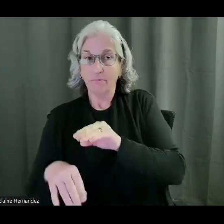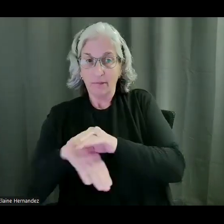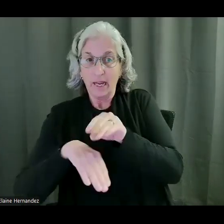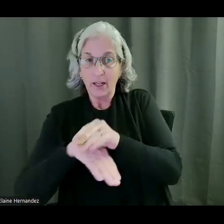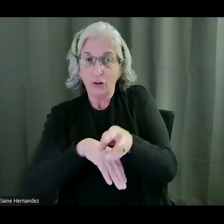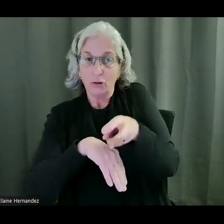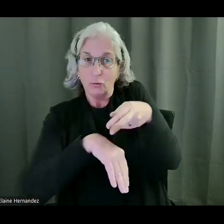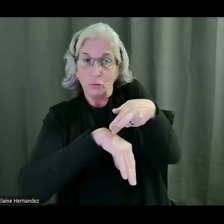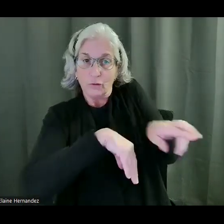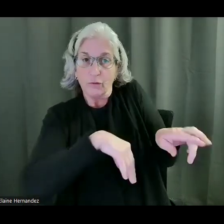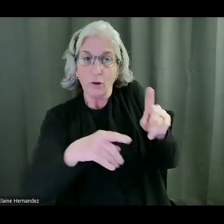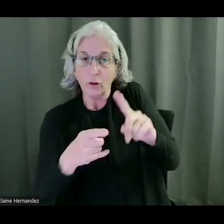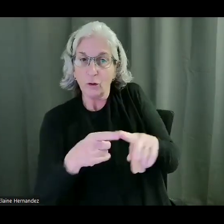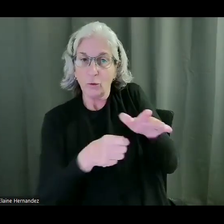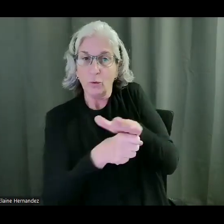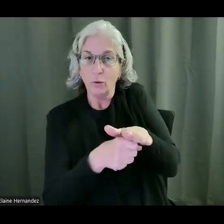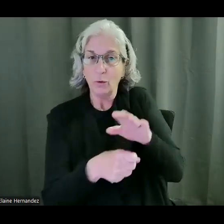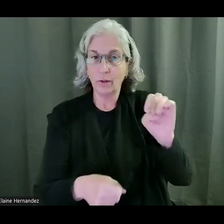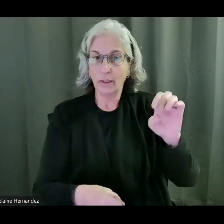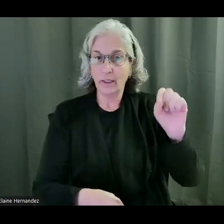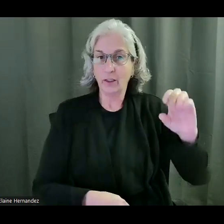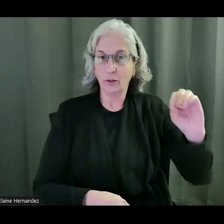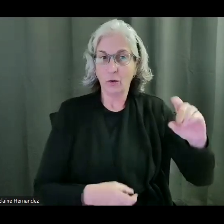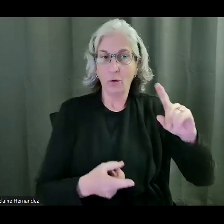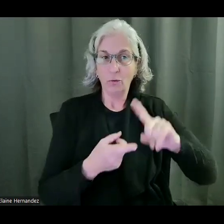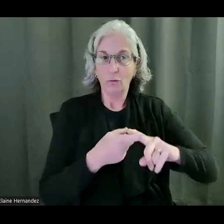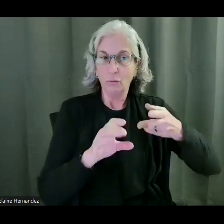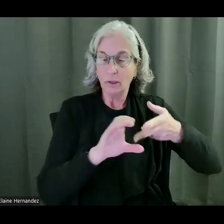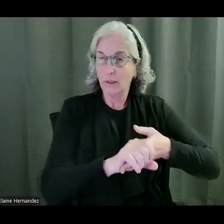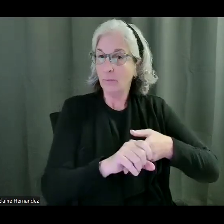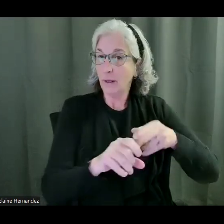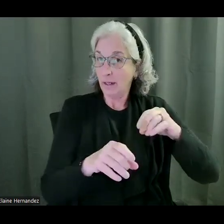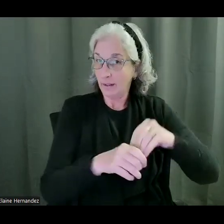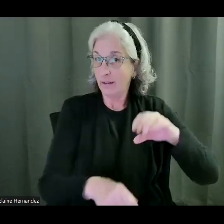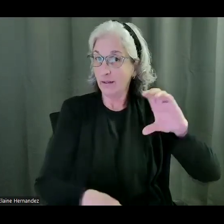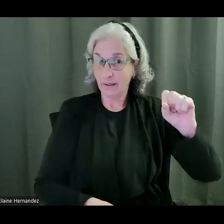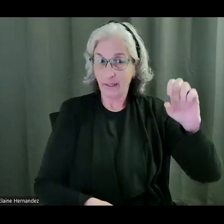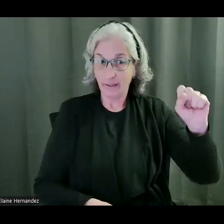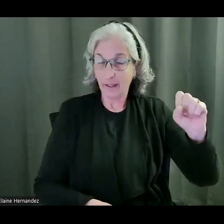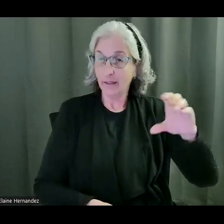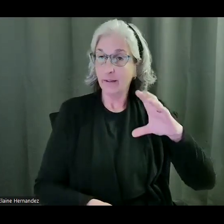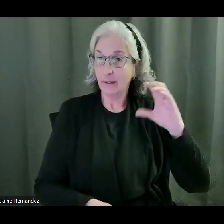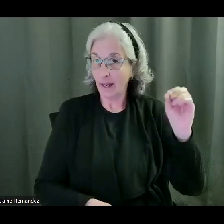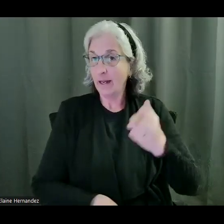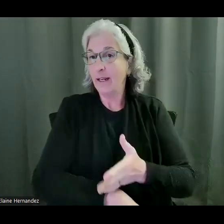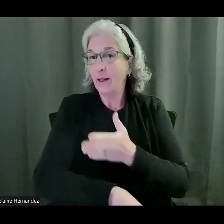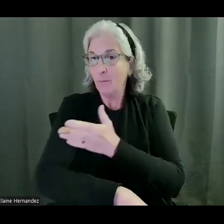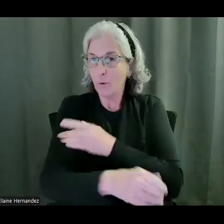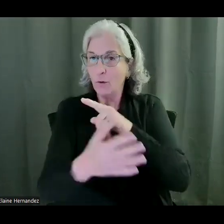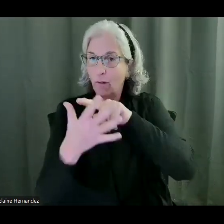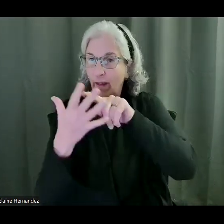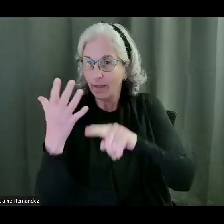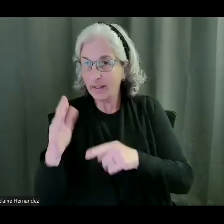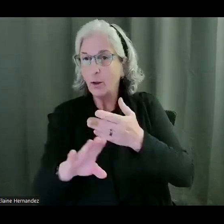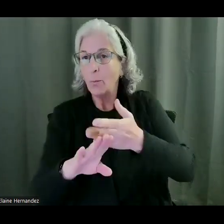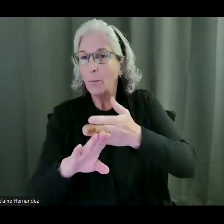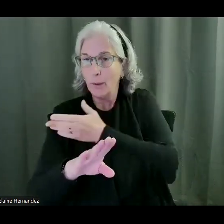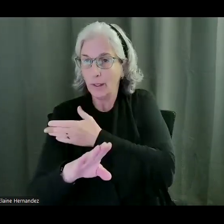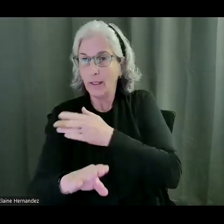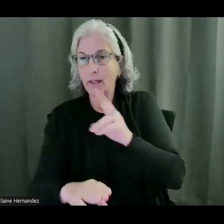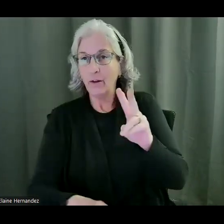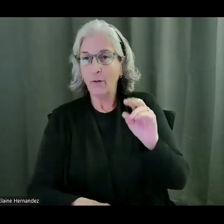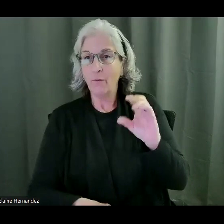improve these pre-vocational skills. So based on this case study, we're going to go in and look at how this looks in terms of